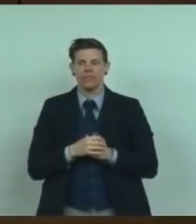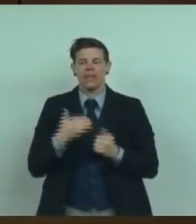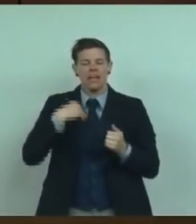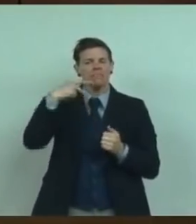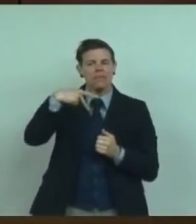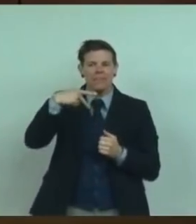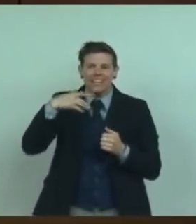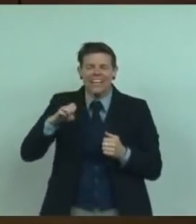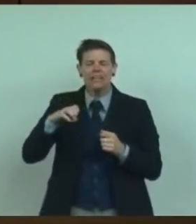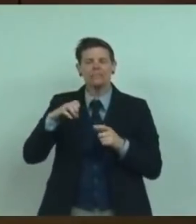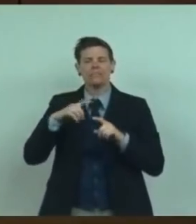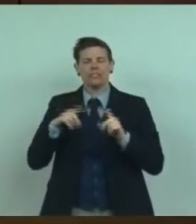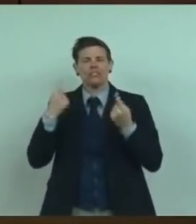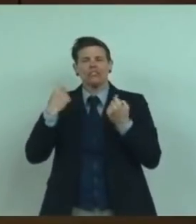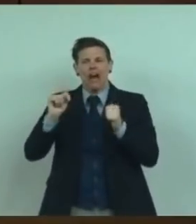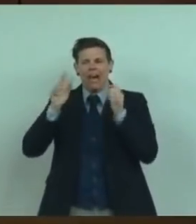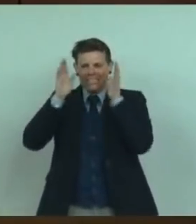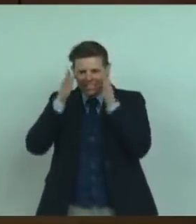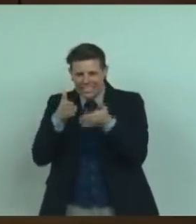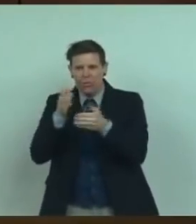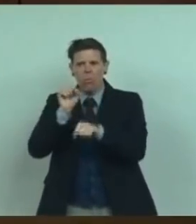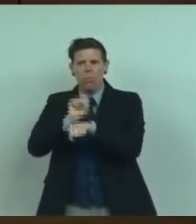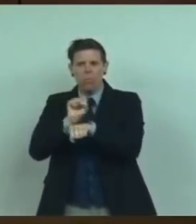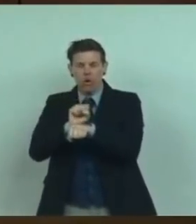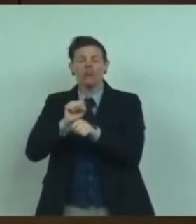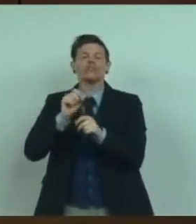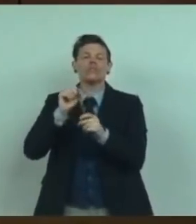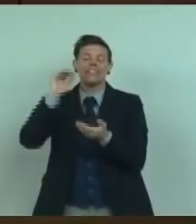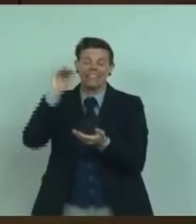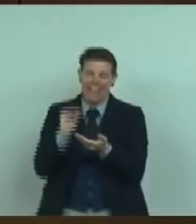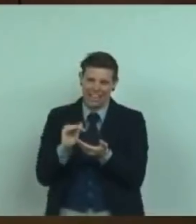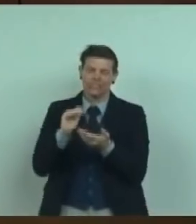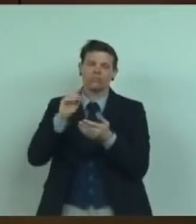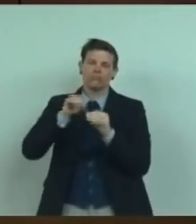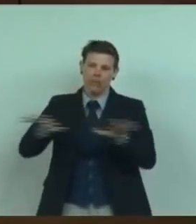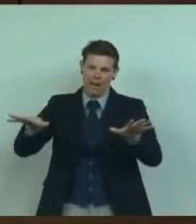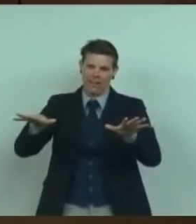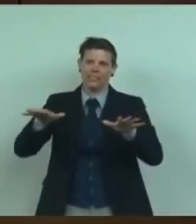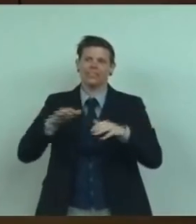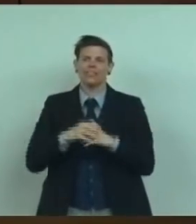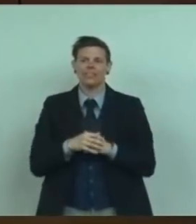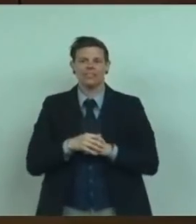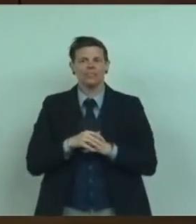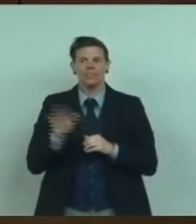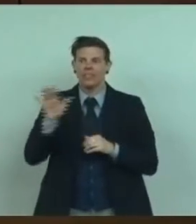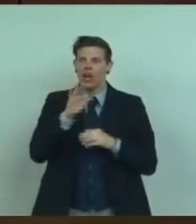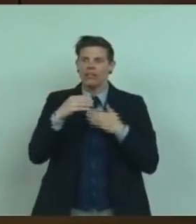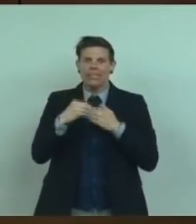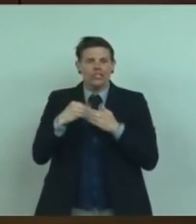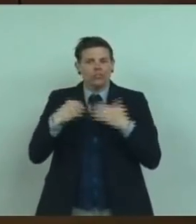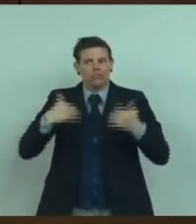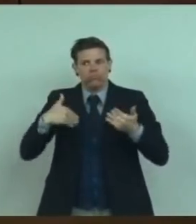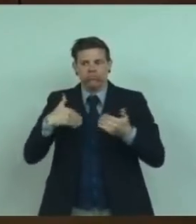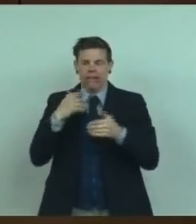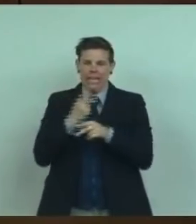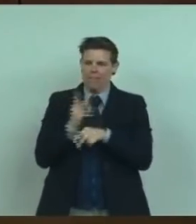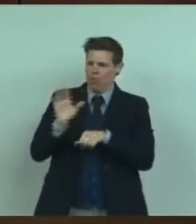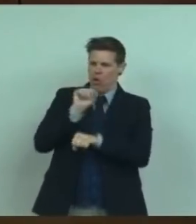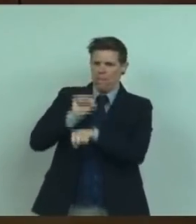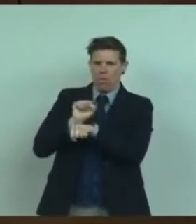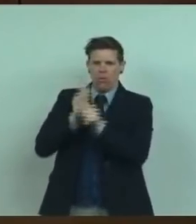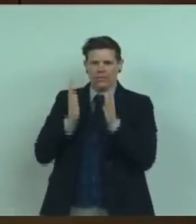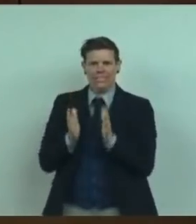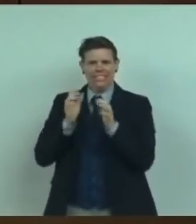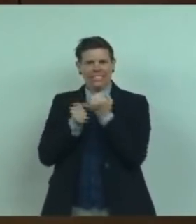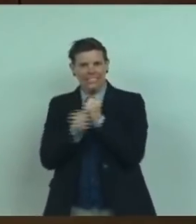thank his company and his leadership for keeping as many employees as possible, but it's hard. It's really hard